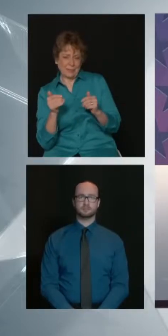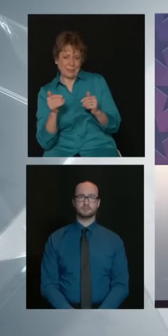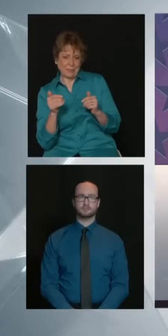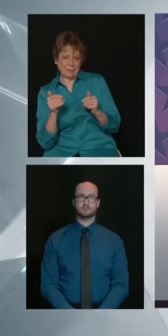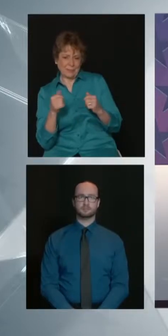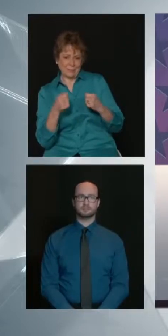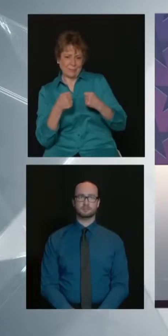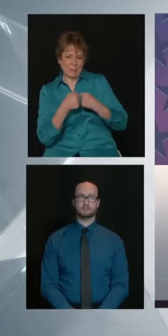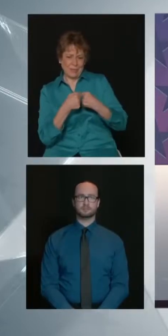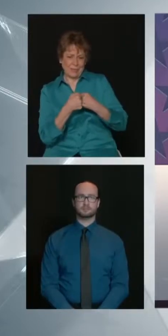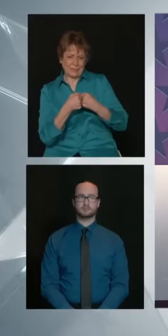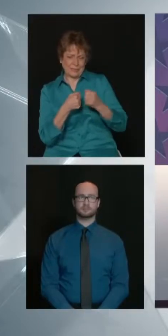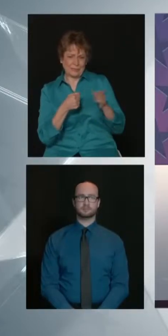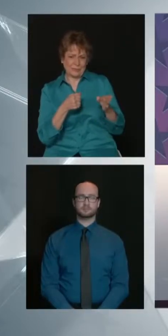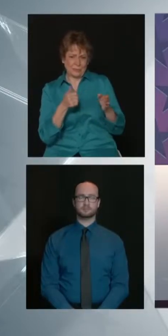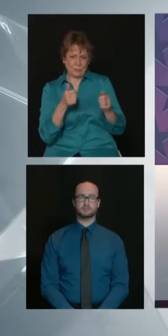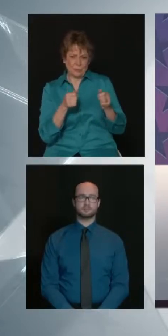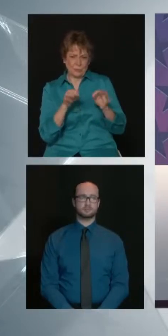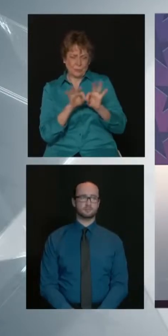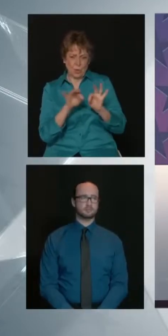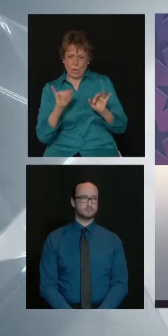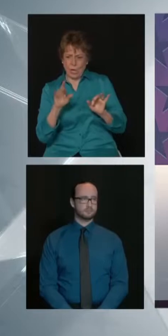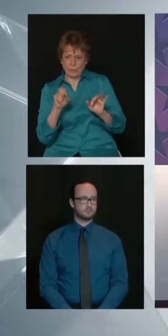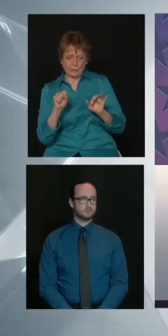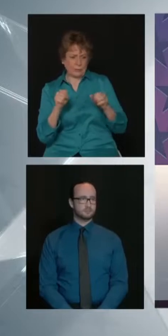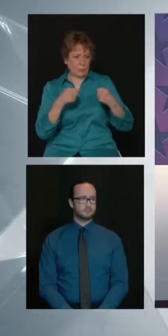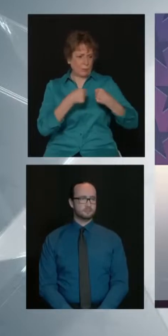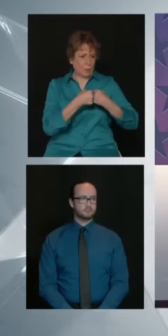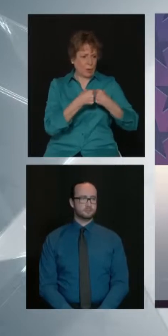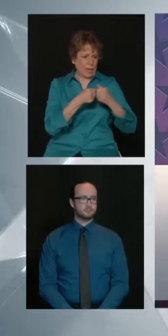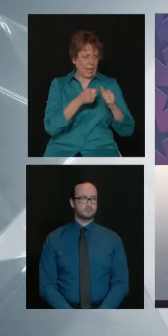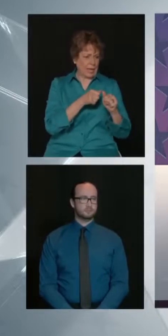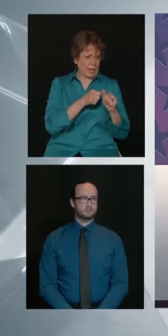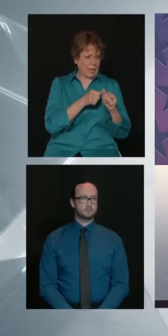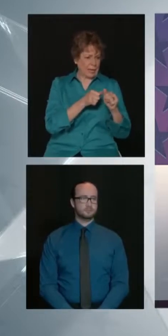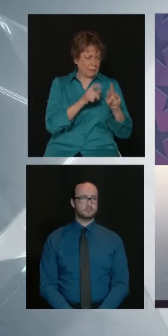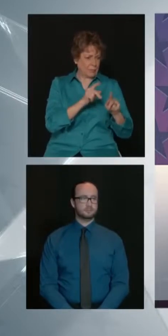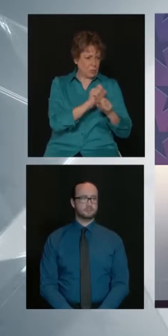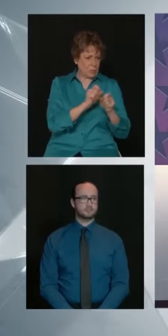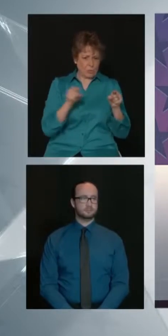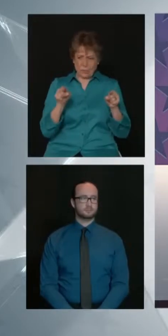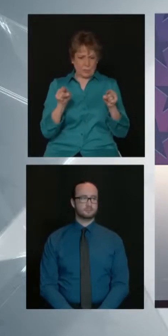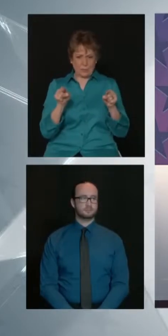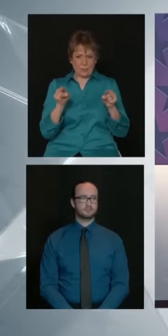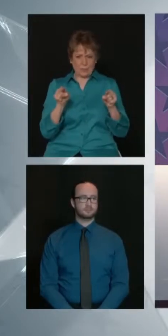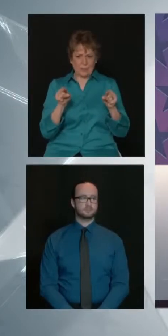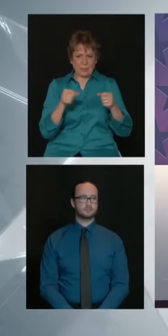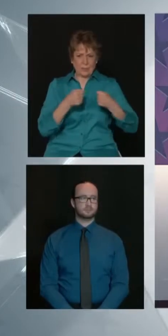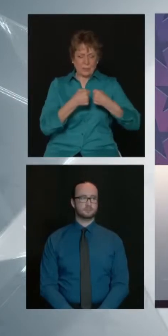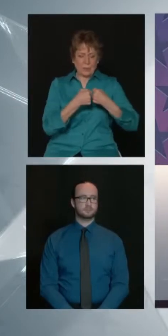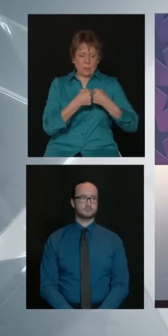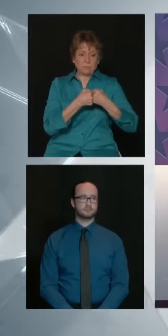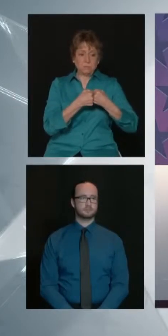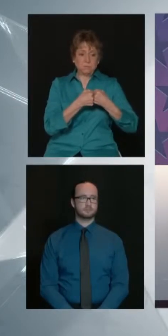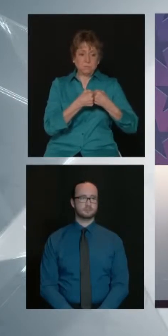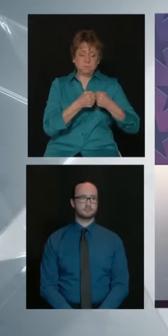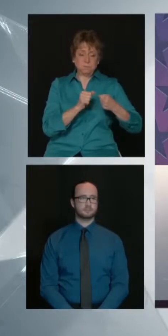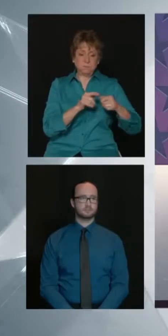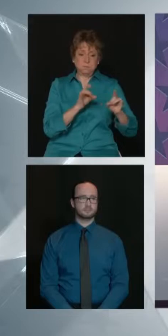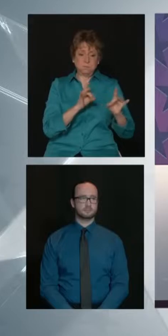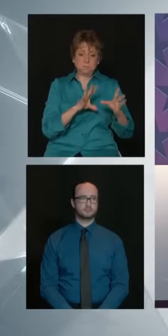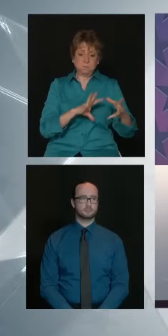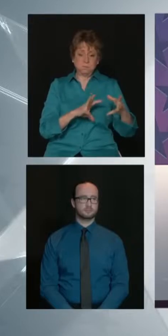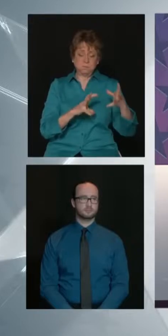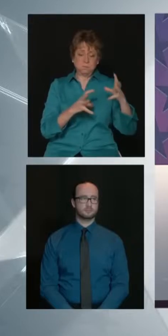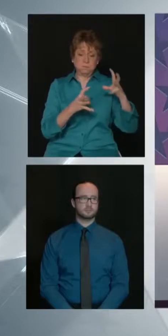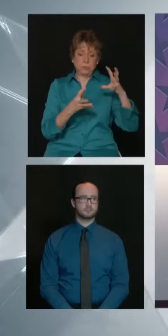it's a mess. It's a chaos. It's crisis after crisis. I worked in Washington to bring